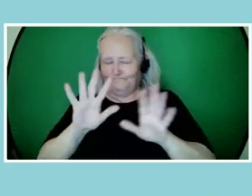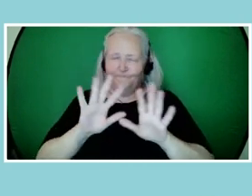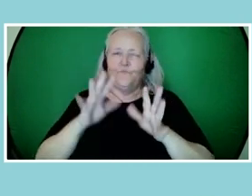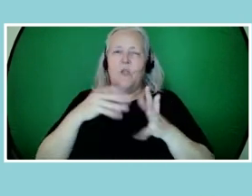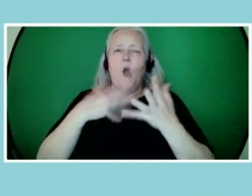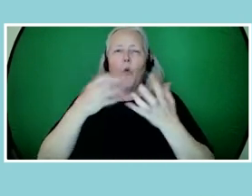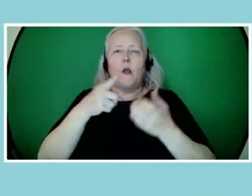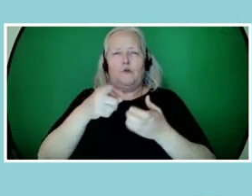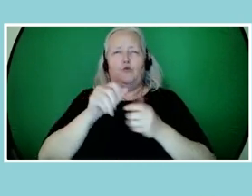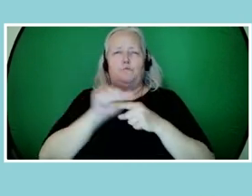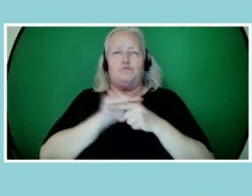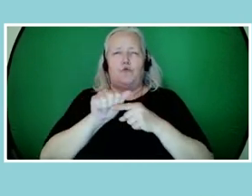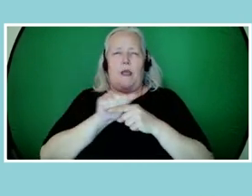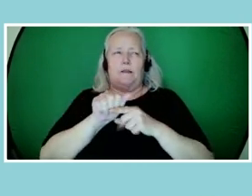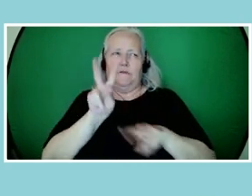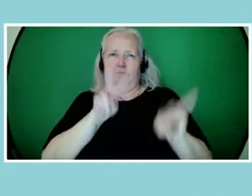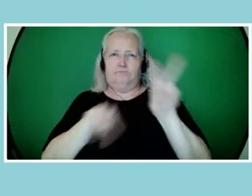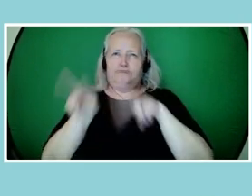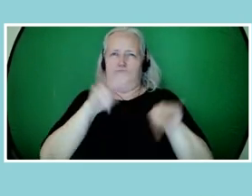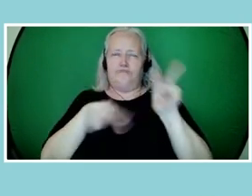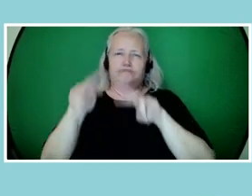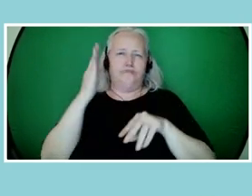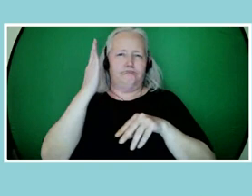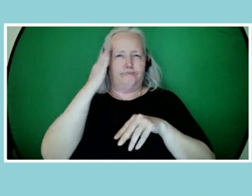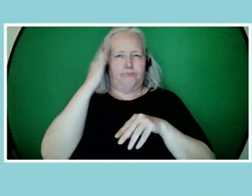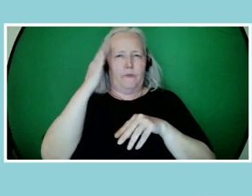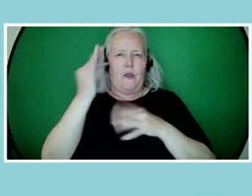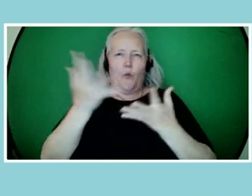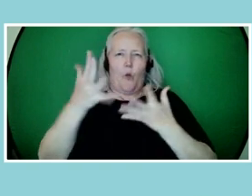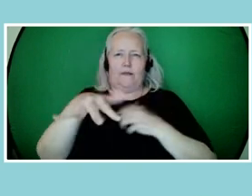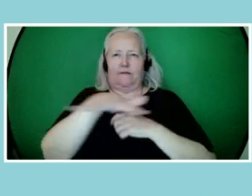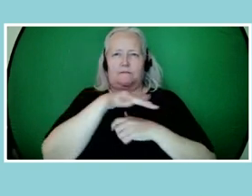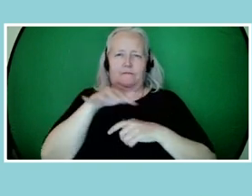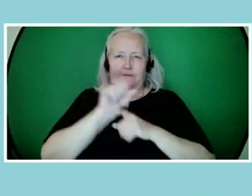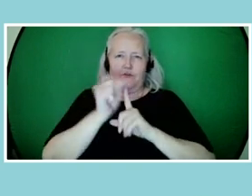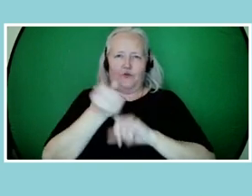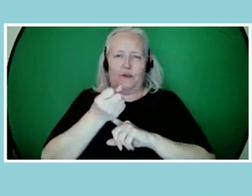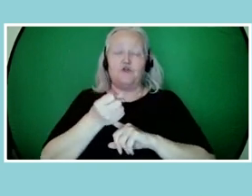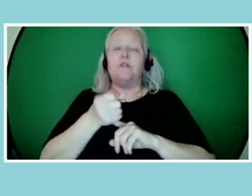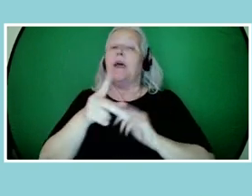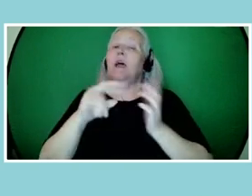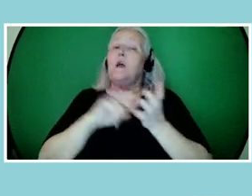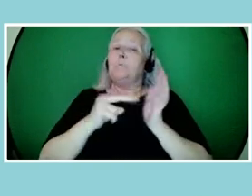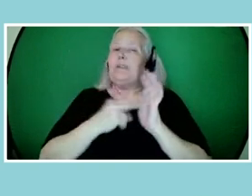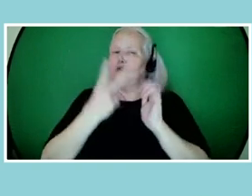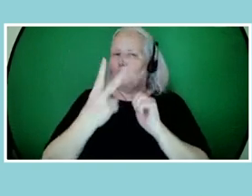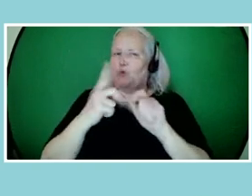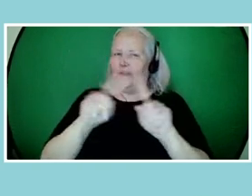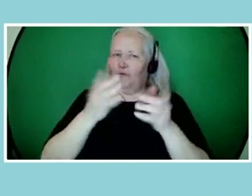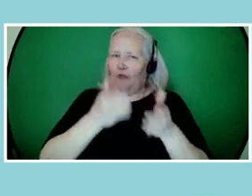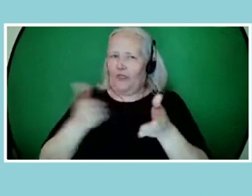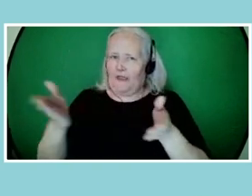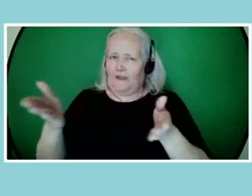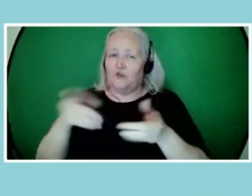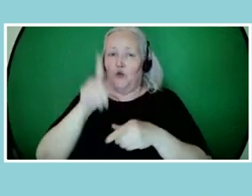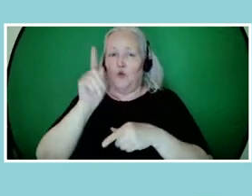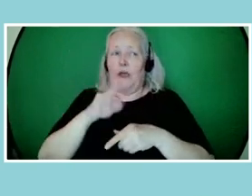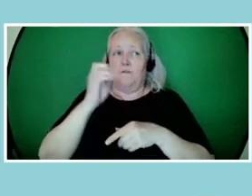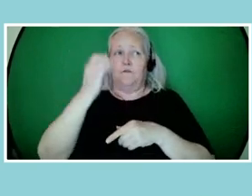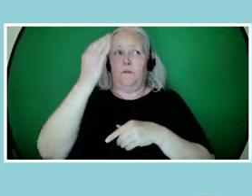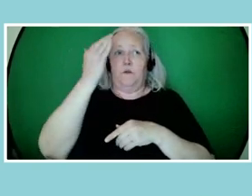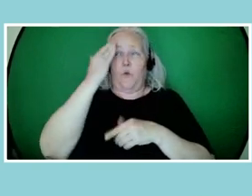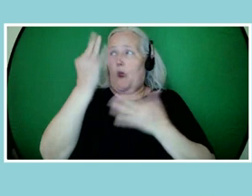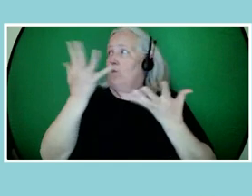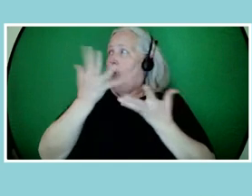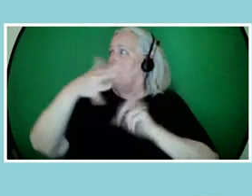situational awareness. So situational awareness is two things. First, it's being aware of your surroundings